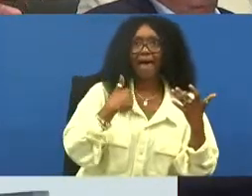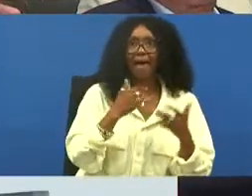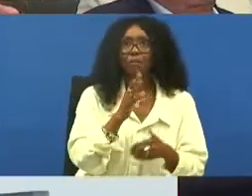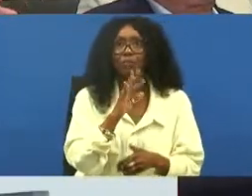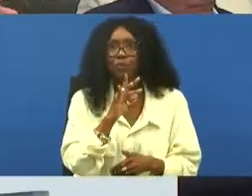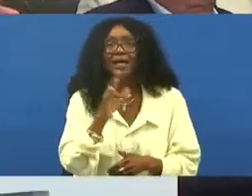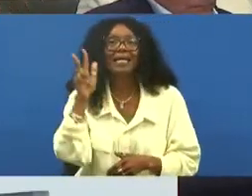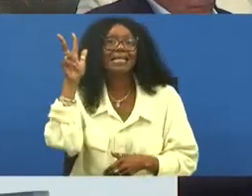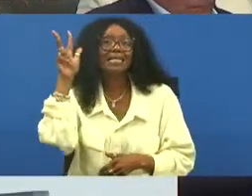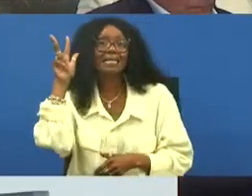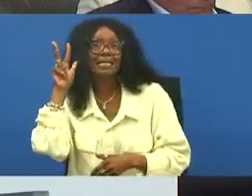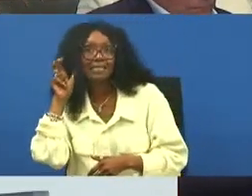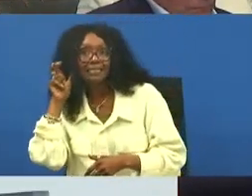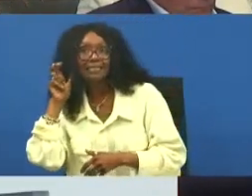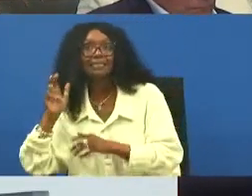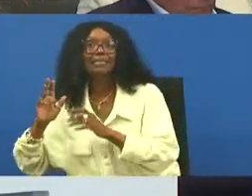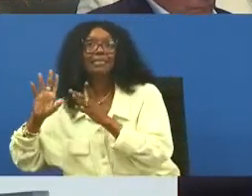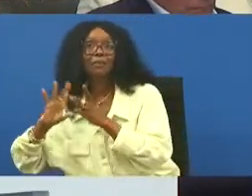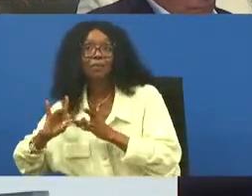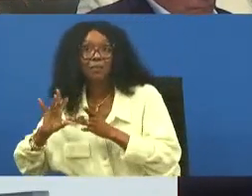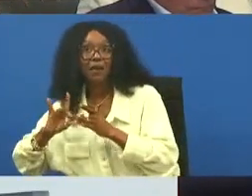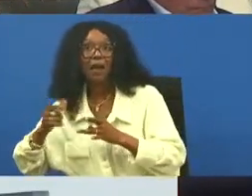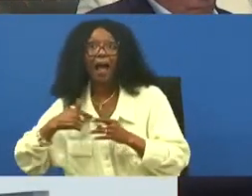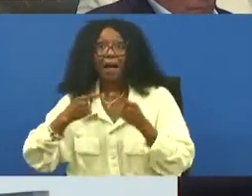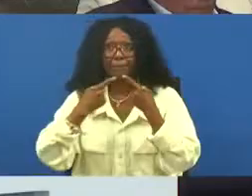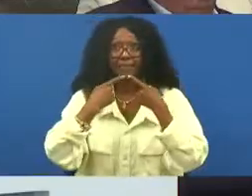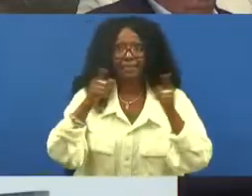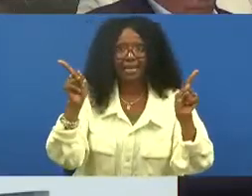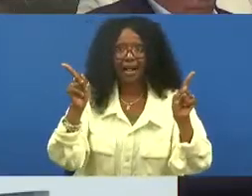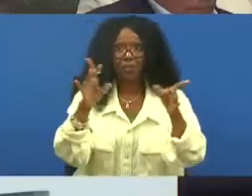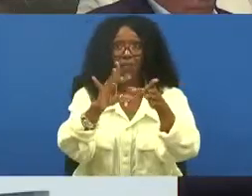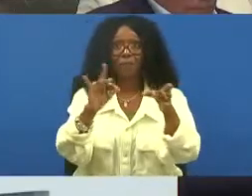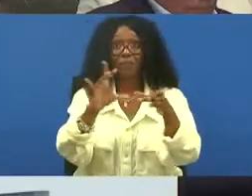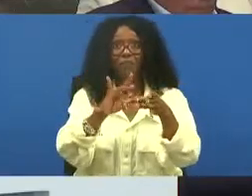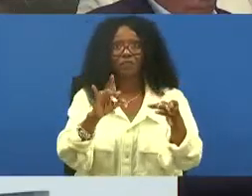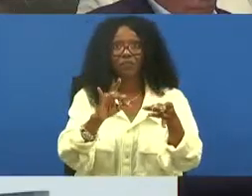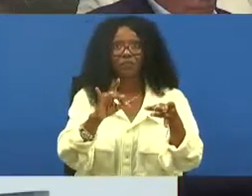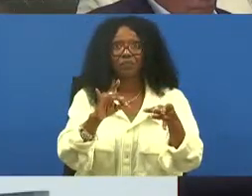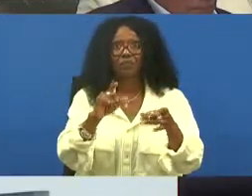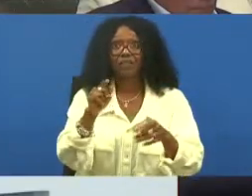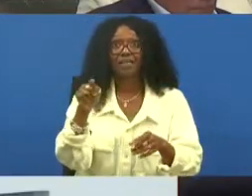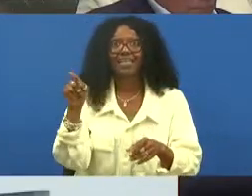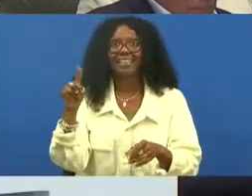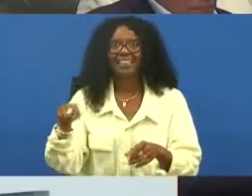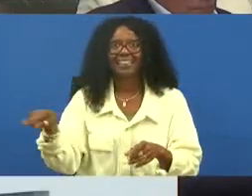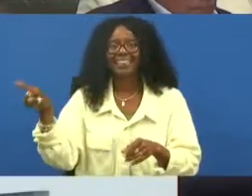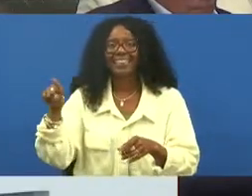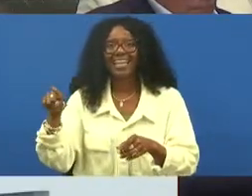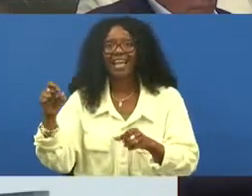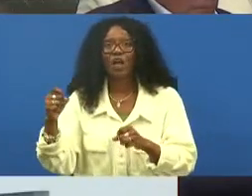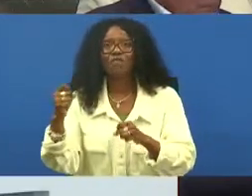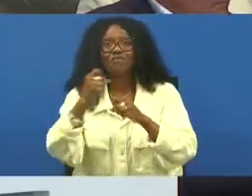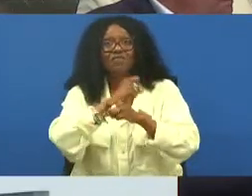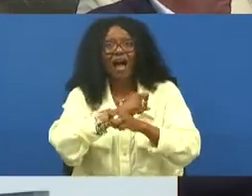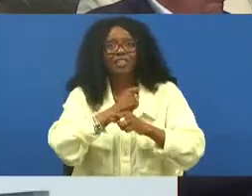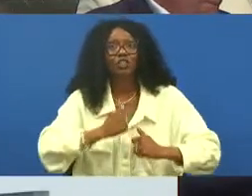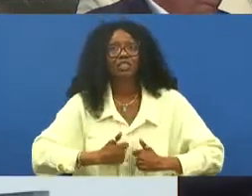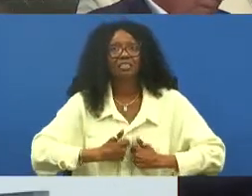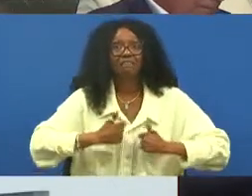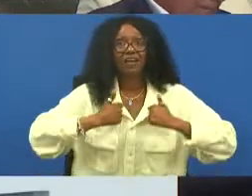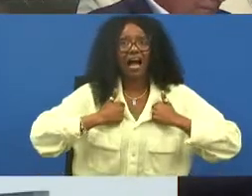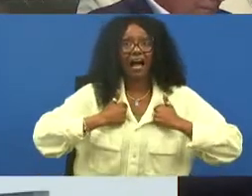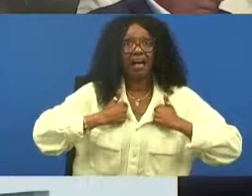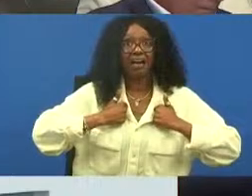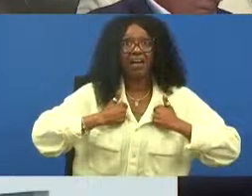message. I listen to messages, and the message to the public is right now, they are fighting for their own survival where